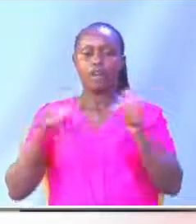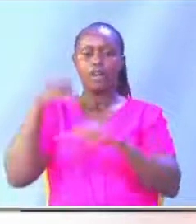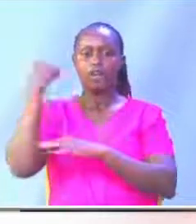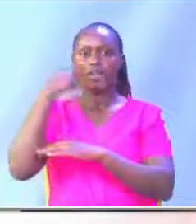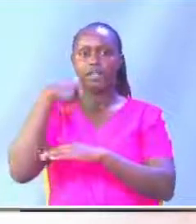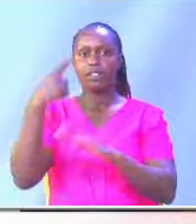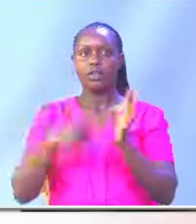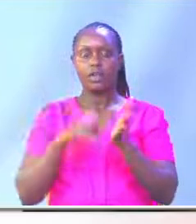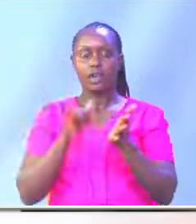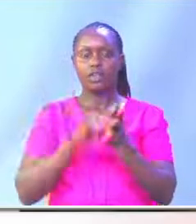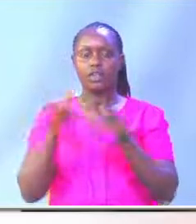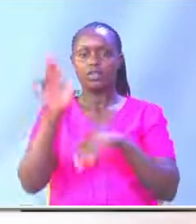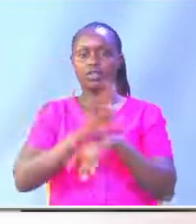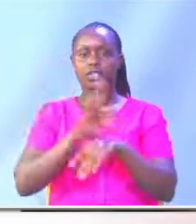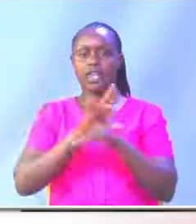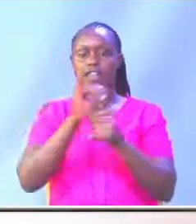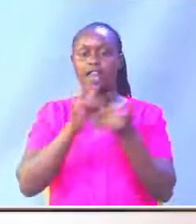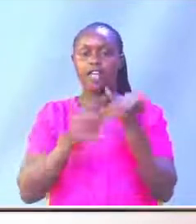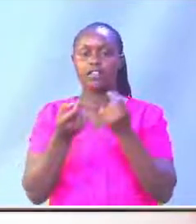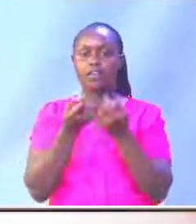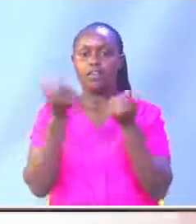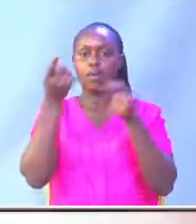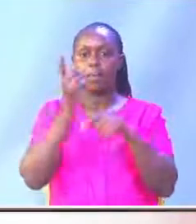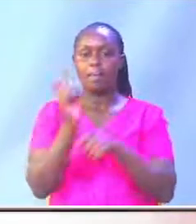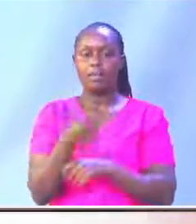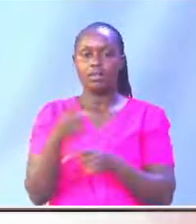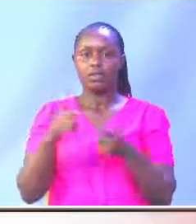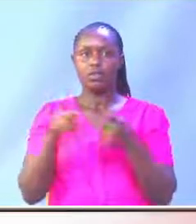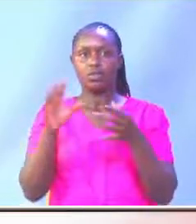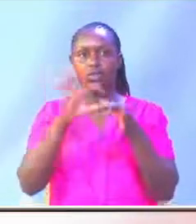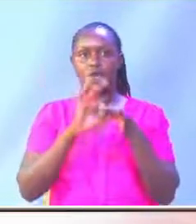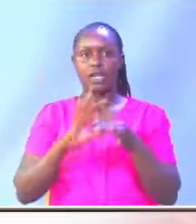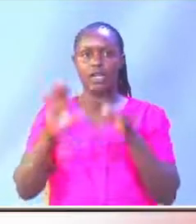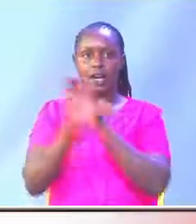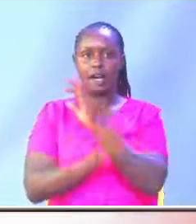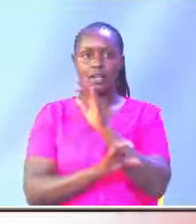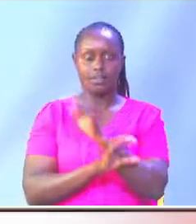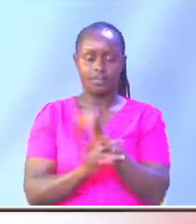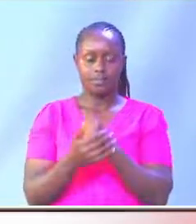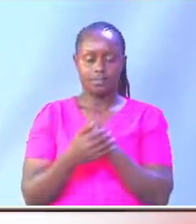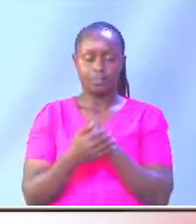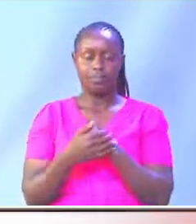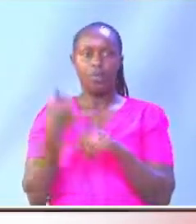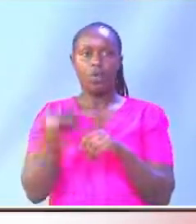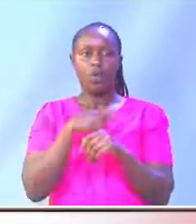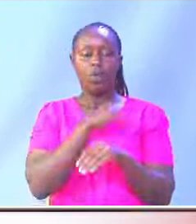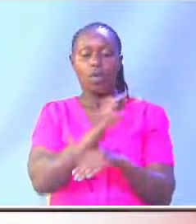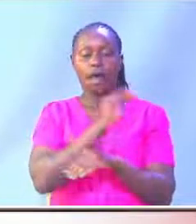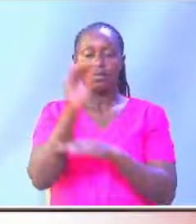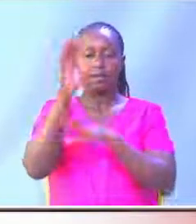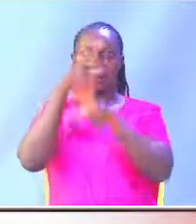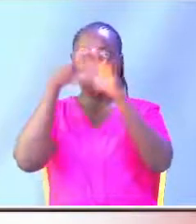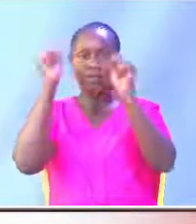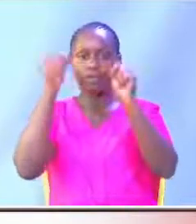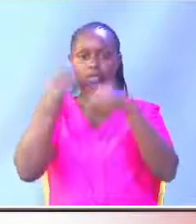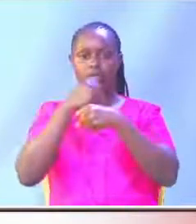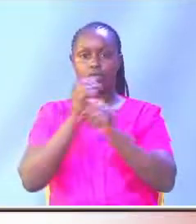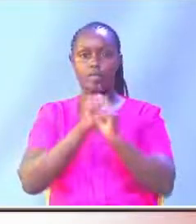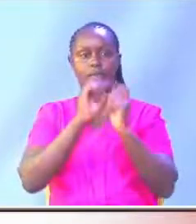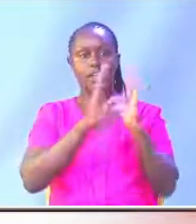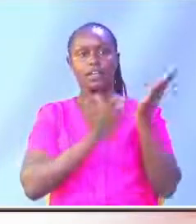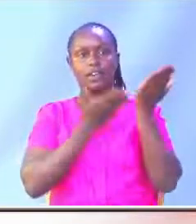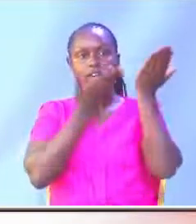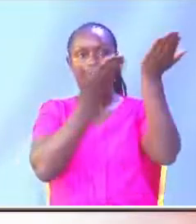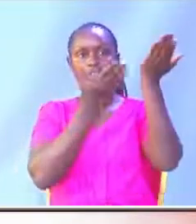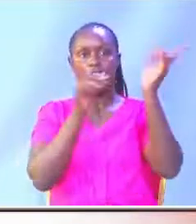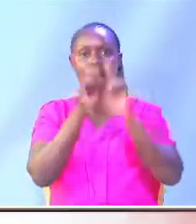use the last few months in uniting the country. We urge the president, His Excellency, to make necessary sacrifices and raise